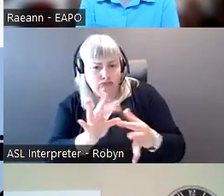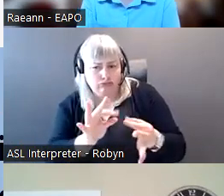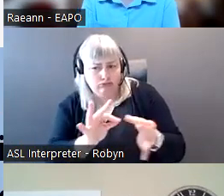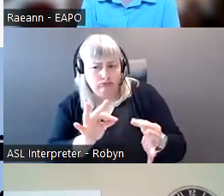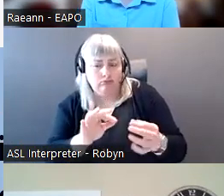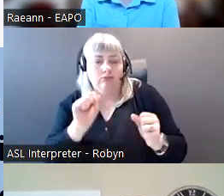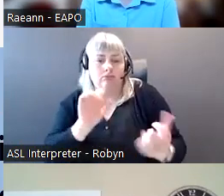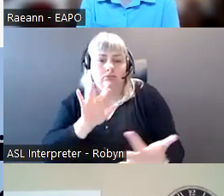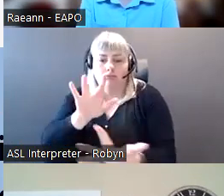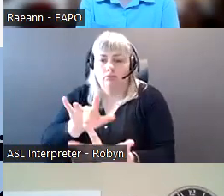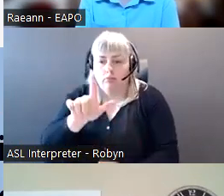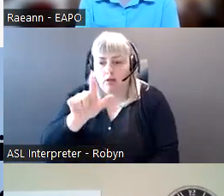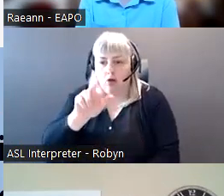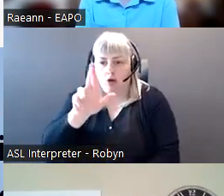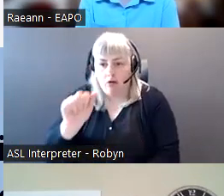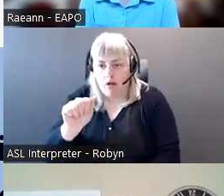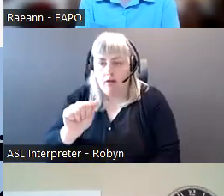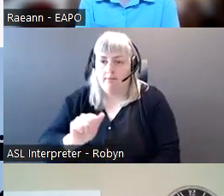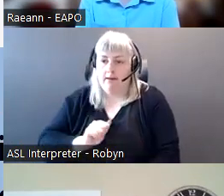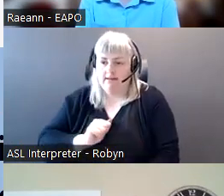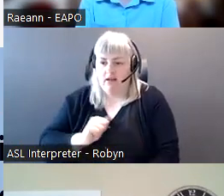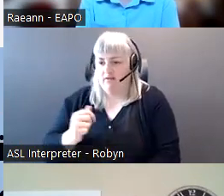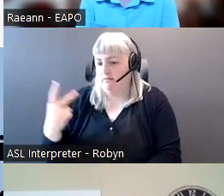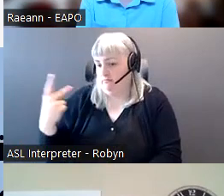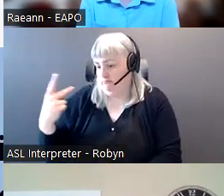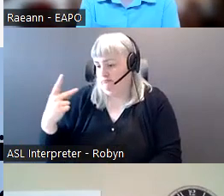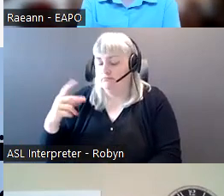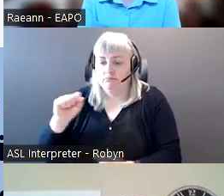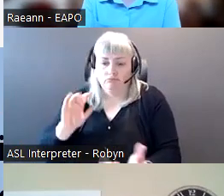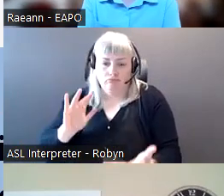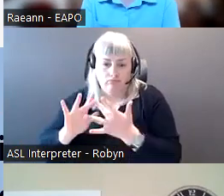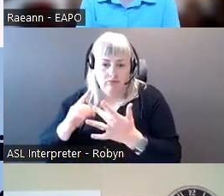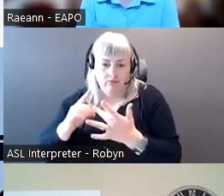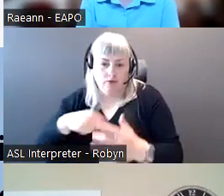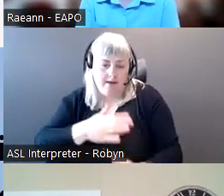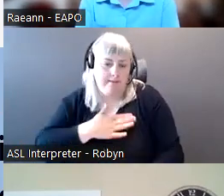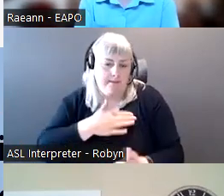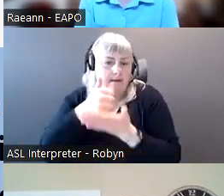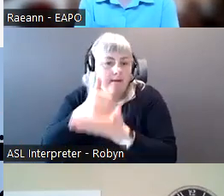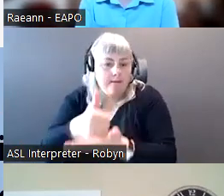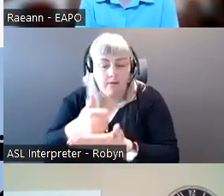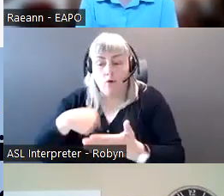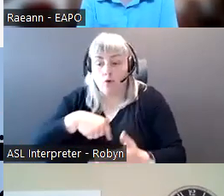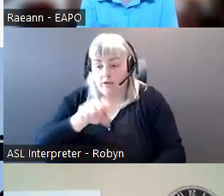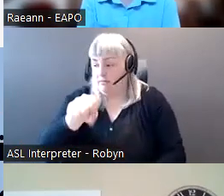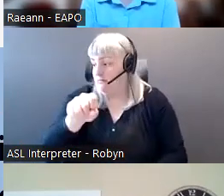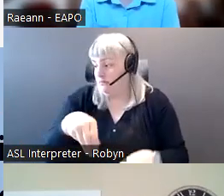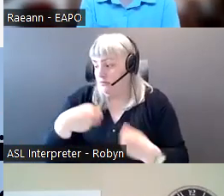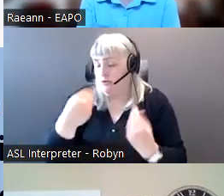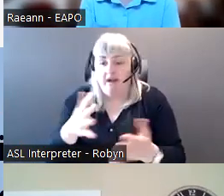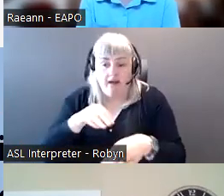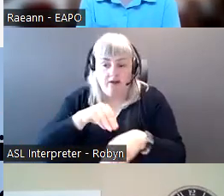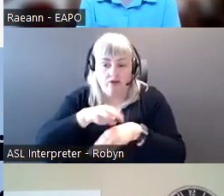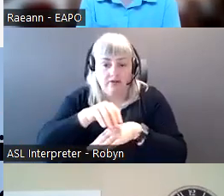to Laura or myself, and we'd be pleased to assist you. We do consultations almost every